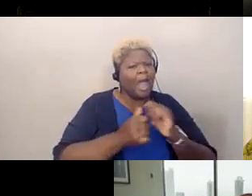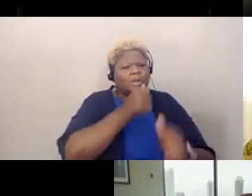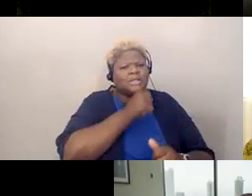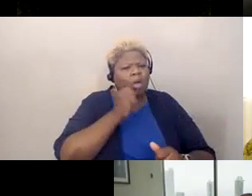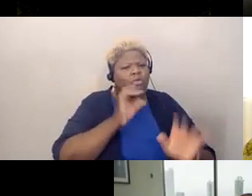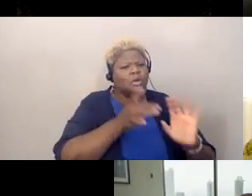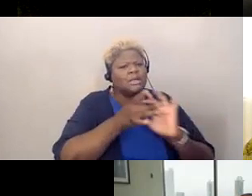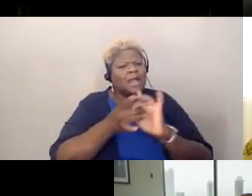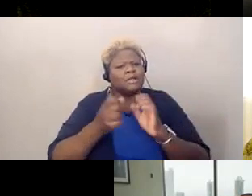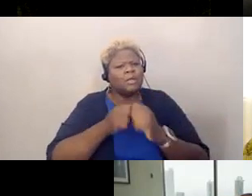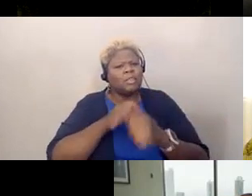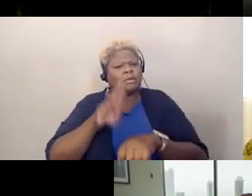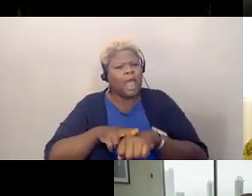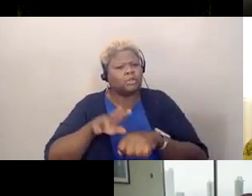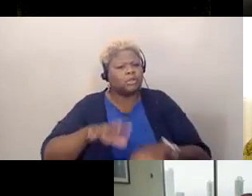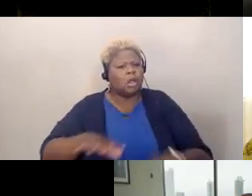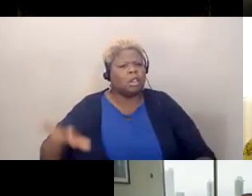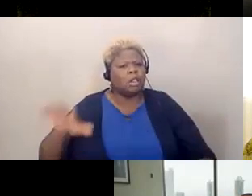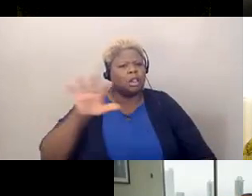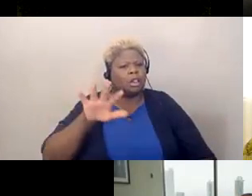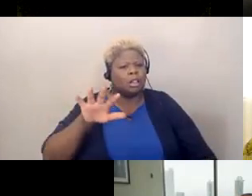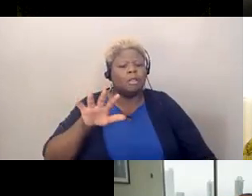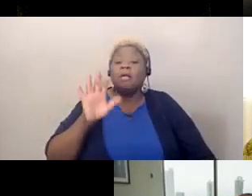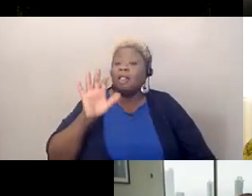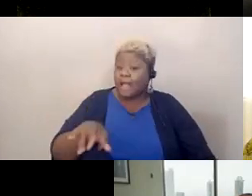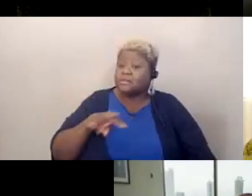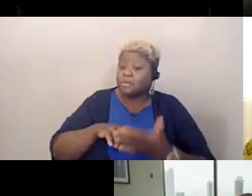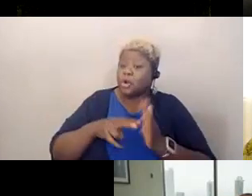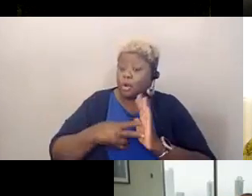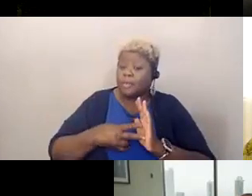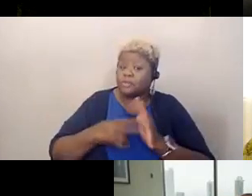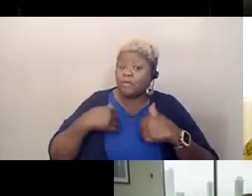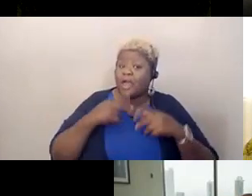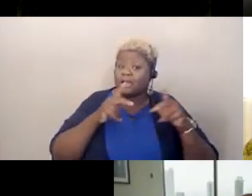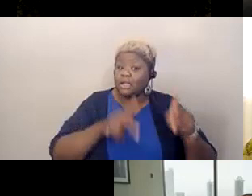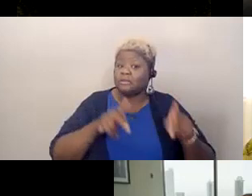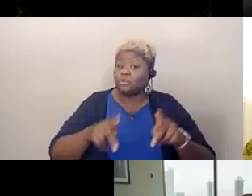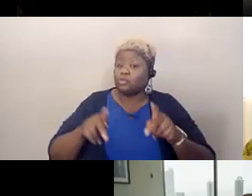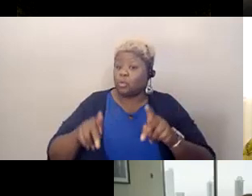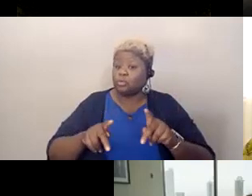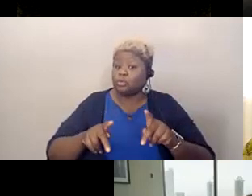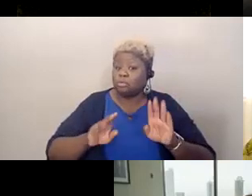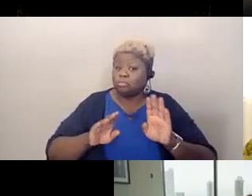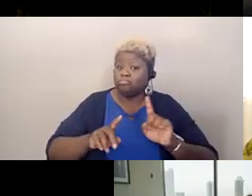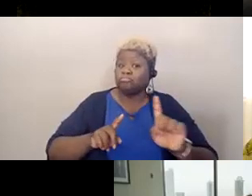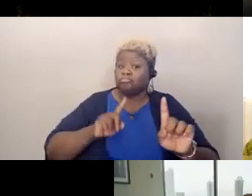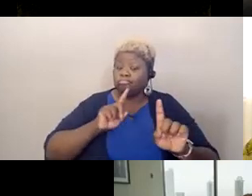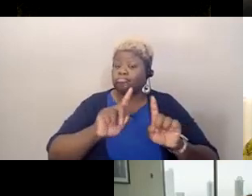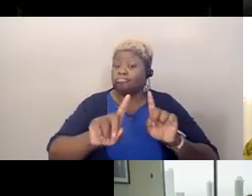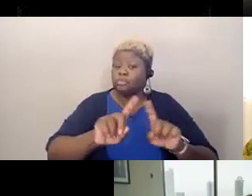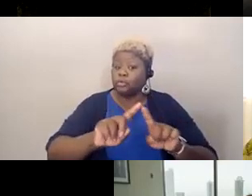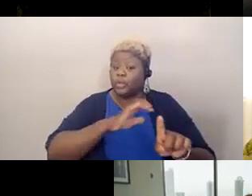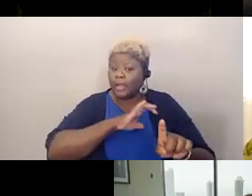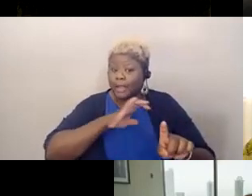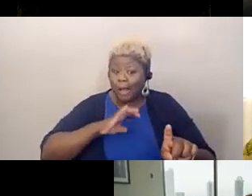screen? Well, that's kind of the purpose. I mean, we've had all kinds of individuals come forward to both the council,